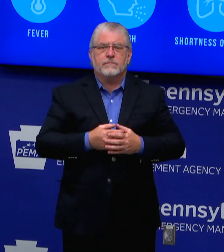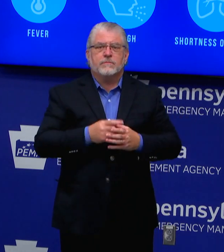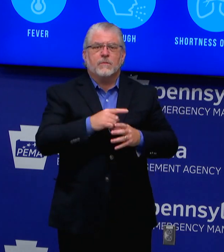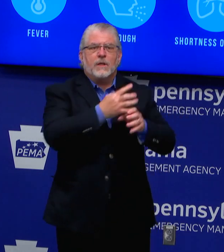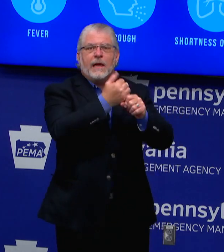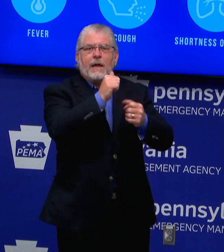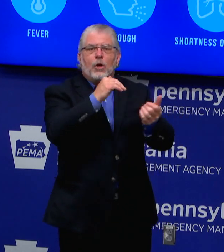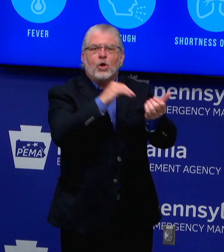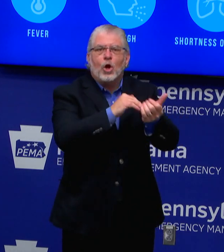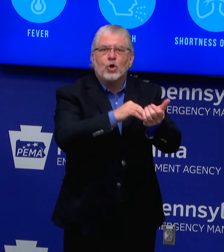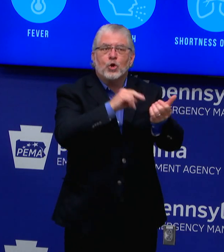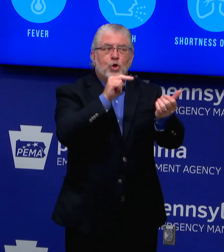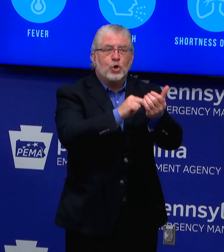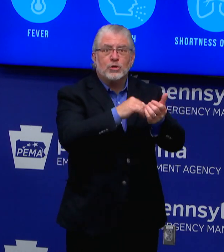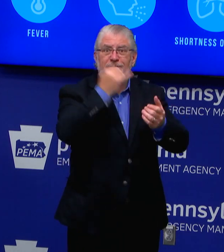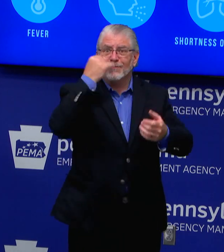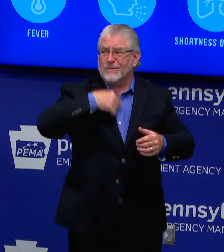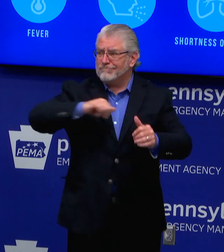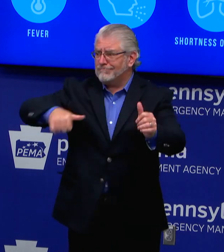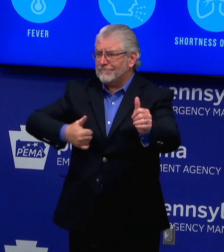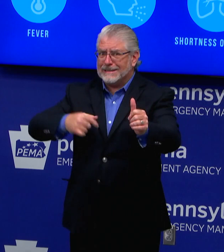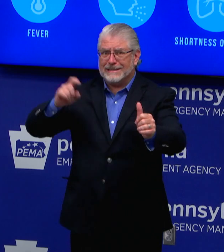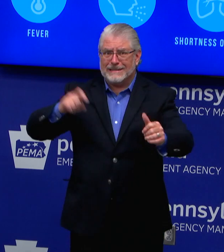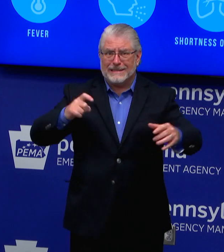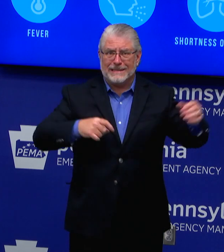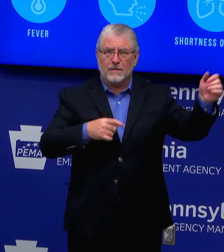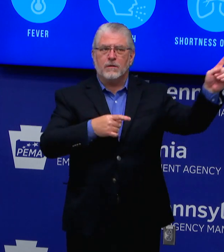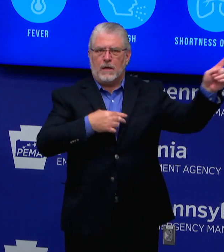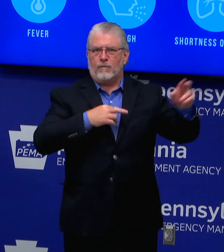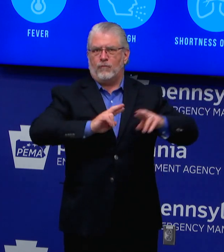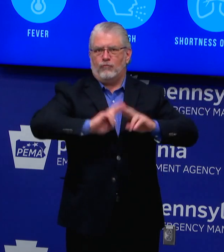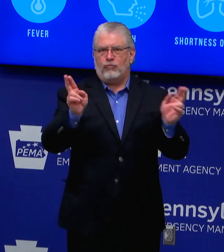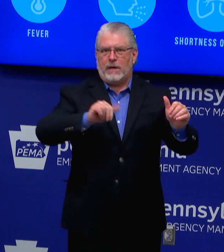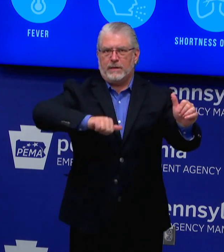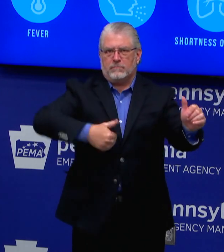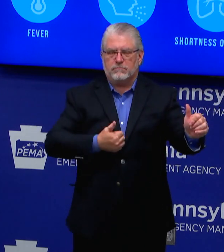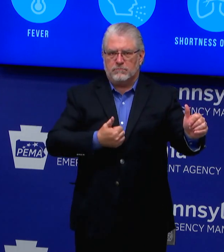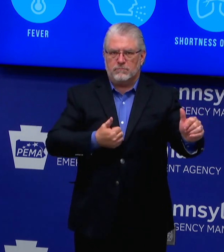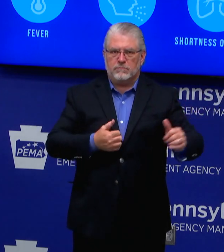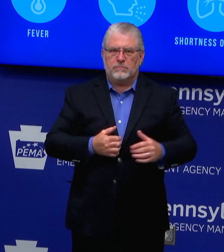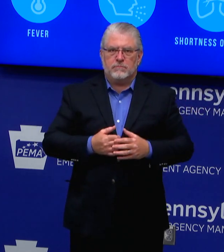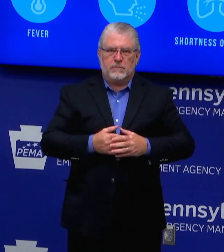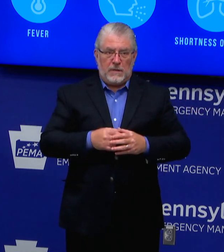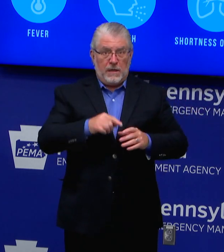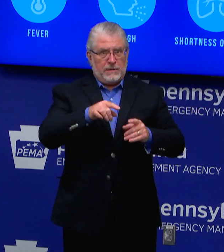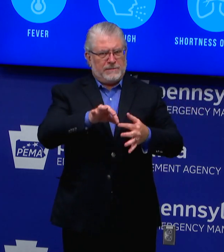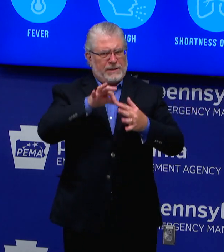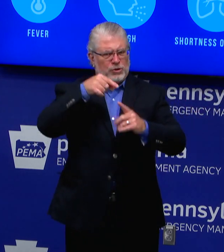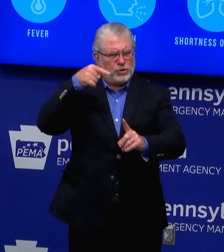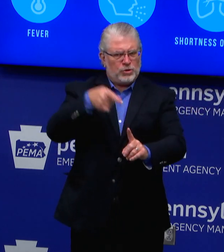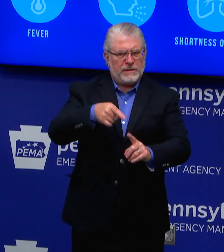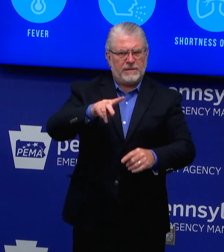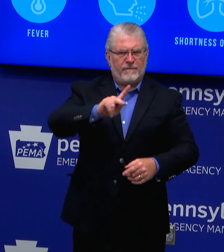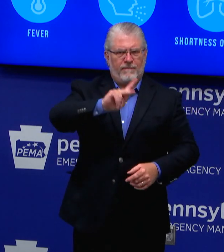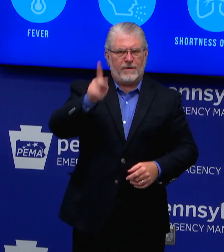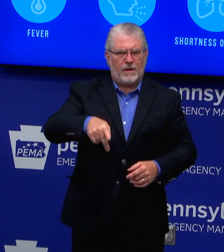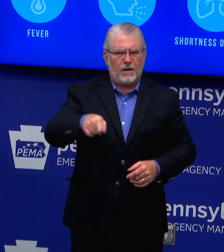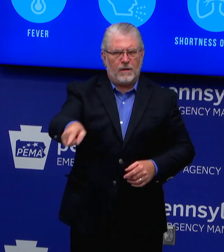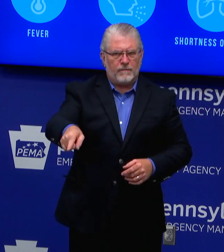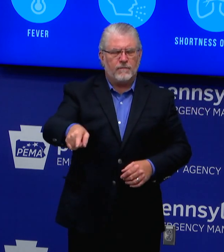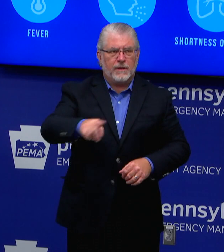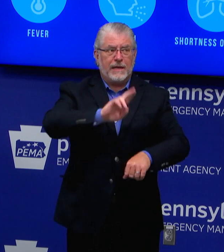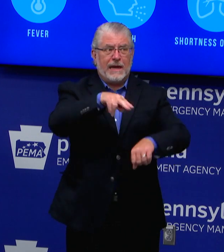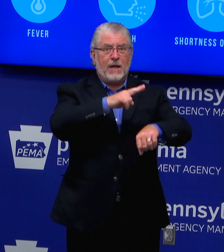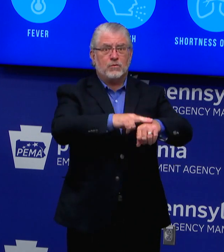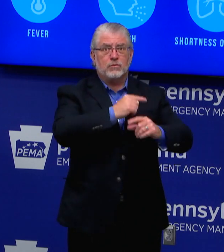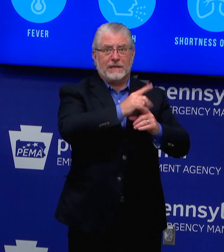the alternate care sites, most specifically the alternate care site in Philadelphia. But these medical personnel also assisted in a number